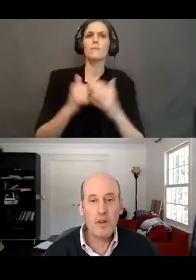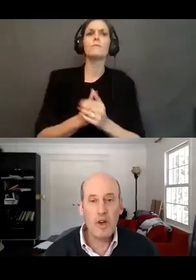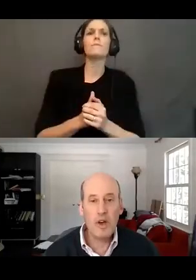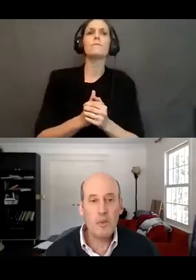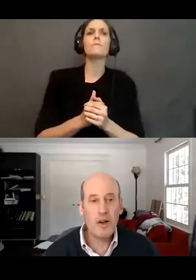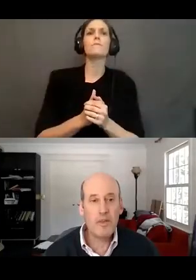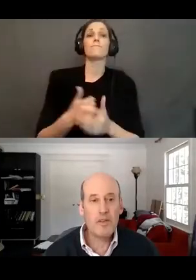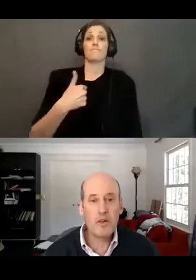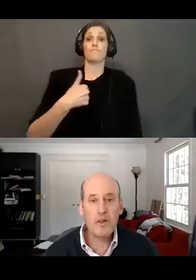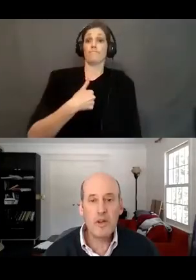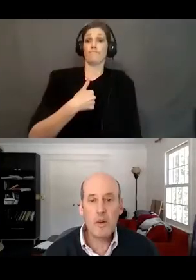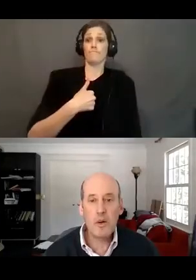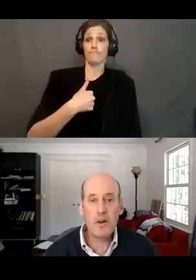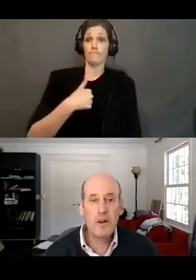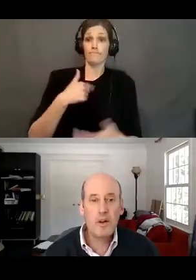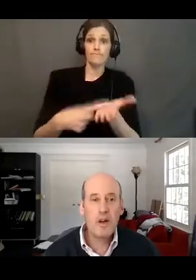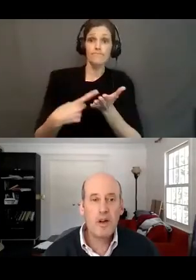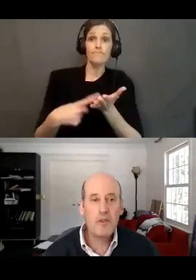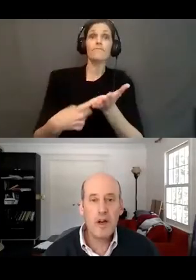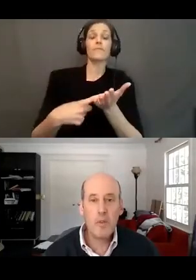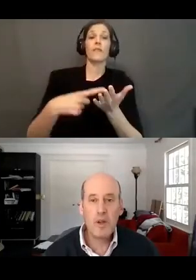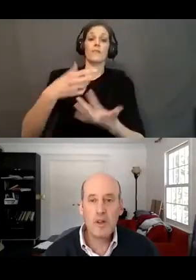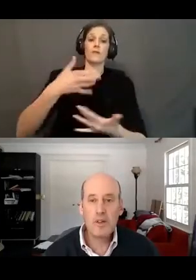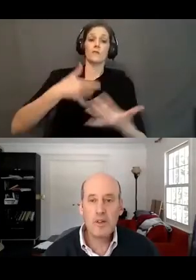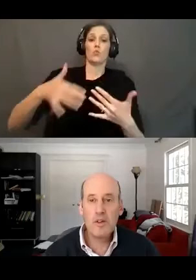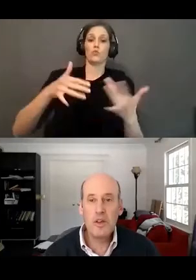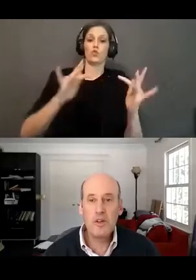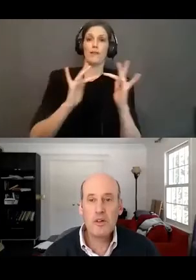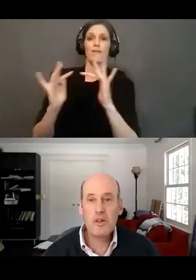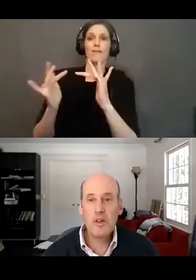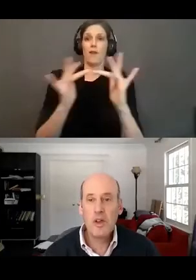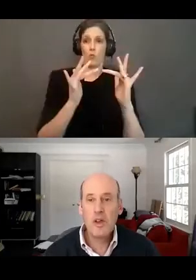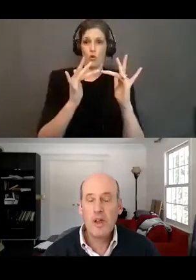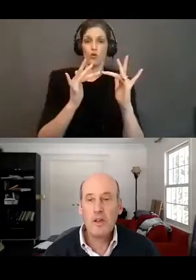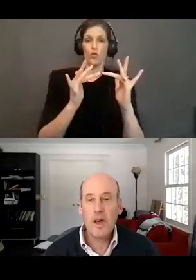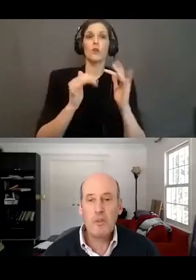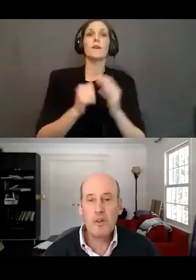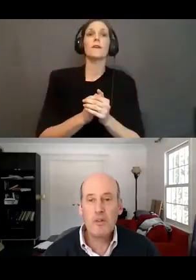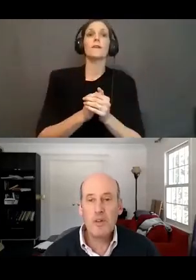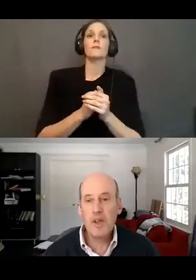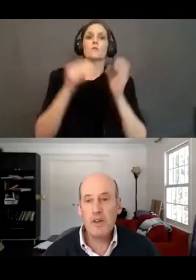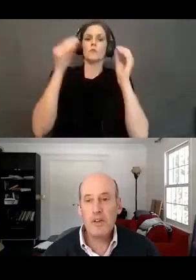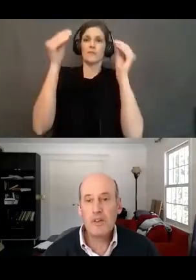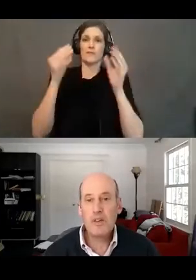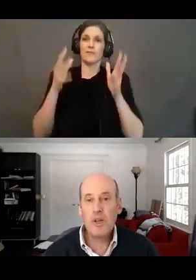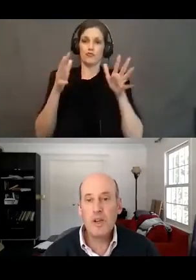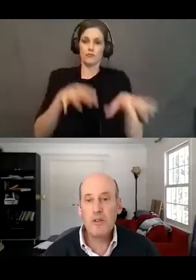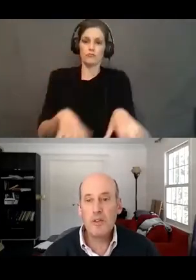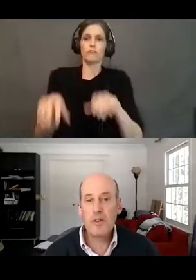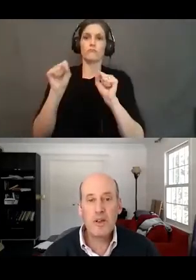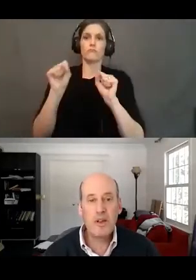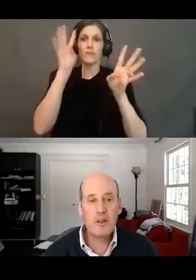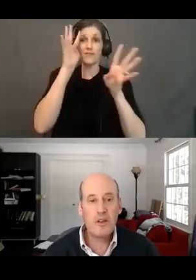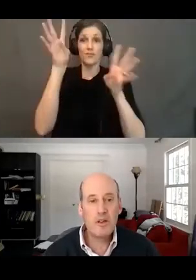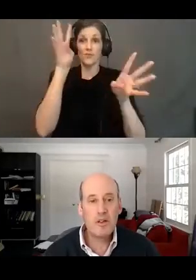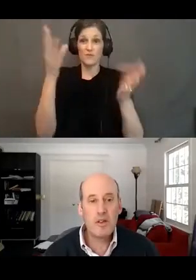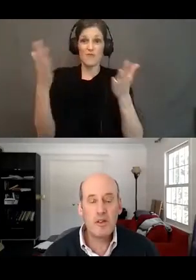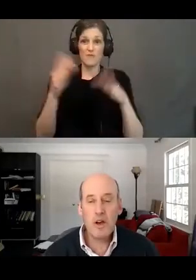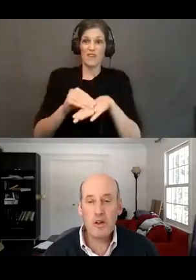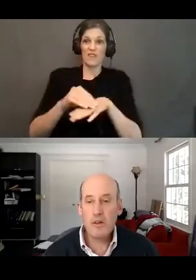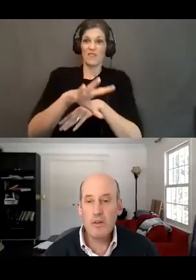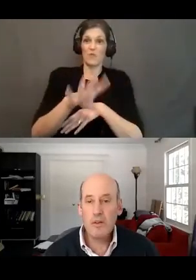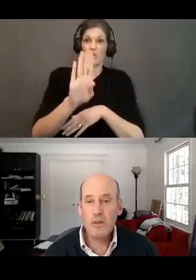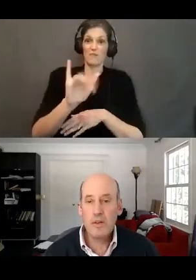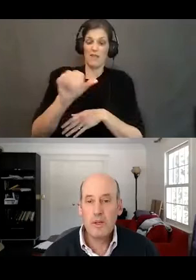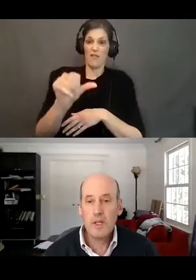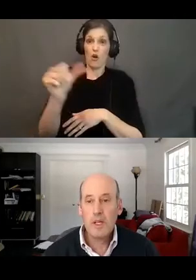I'll be talking about the social network phenomenon. So teachers' adoption of innovations could be influenced by the other teachers they